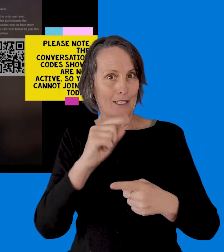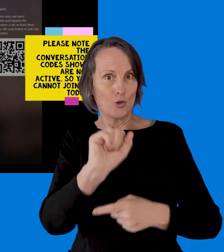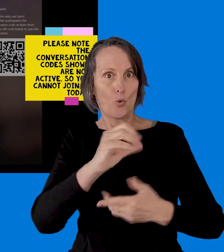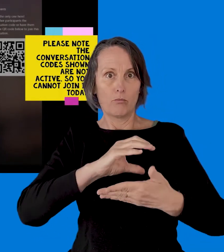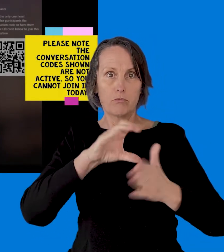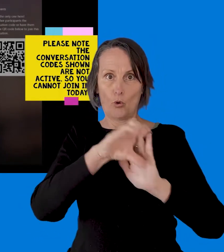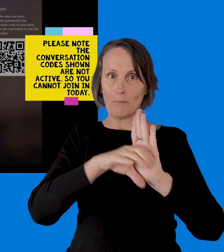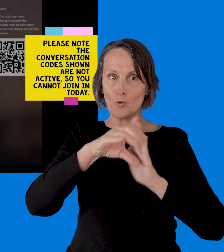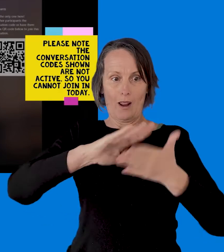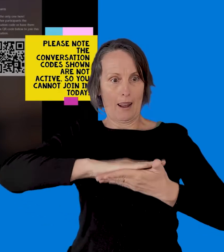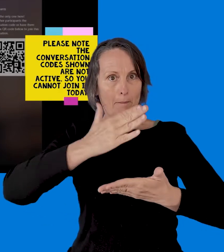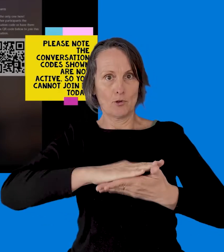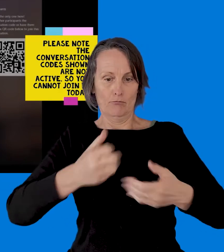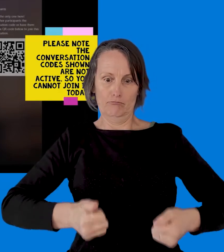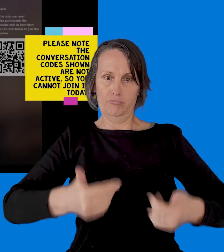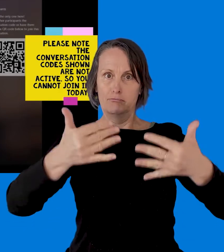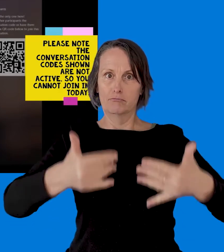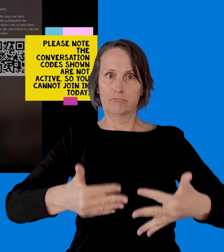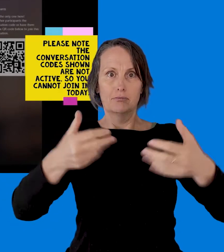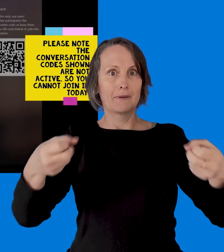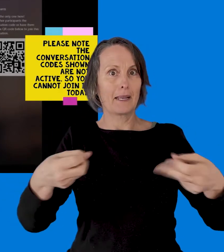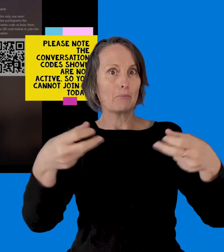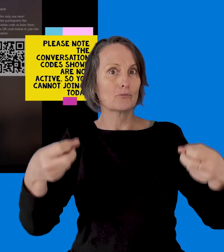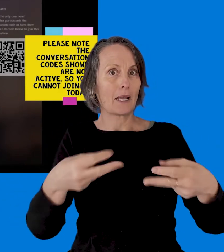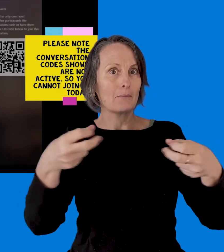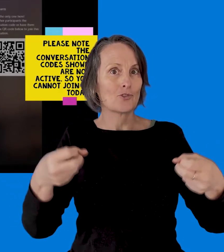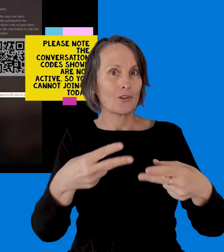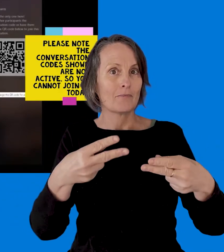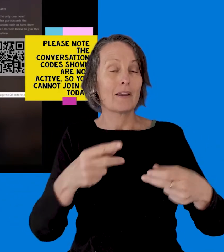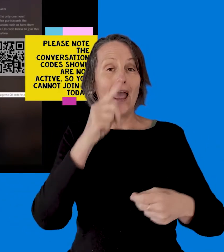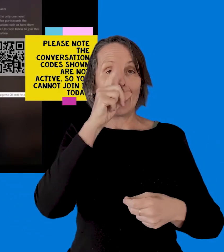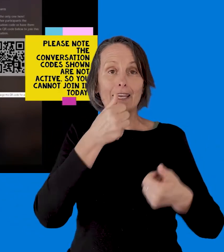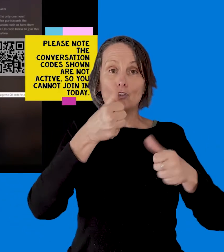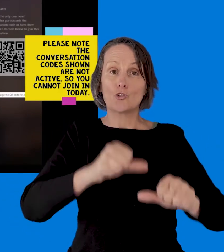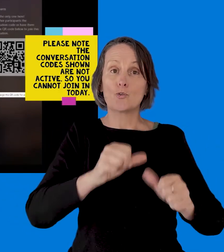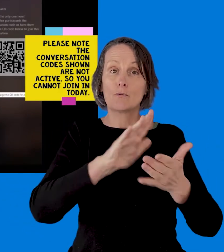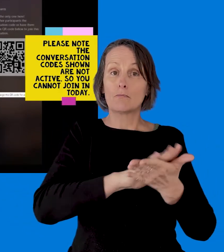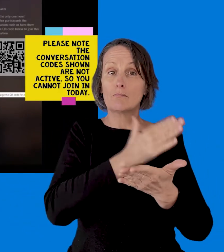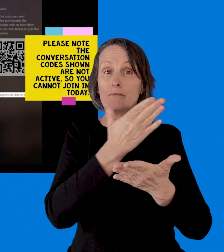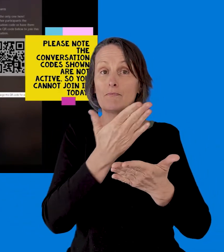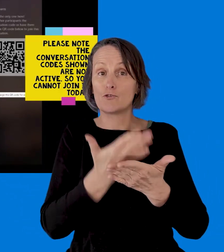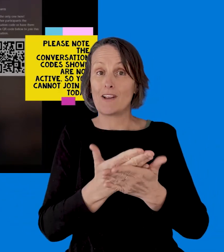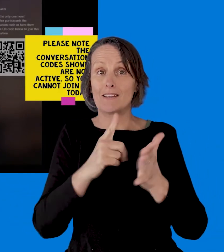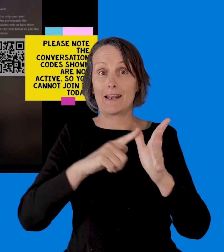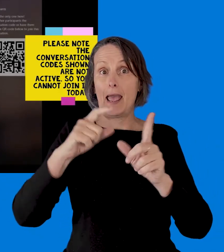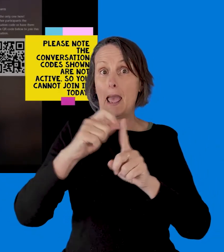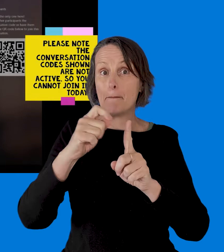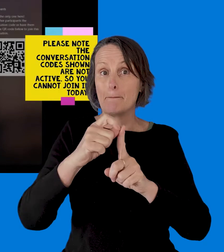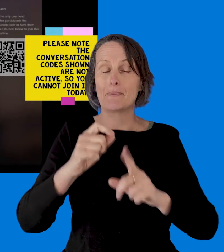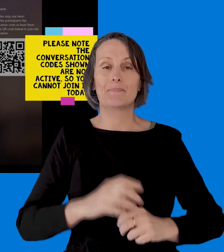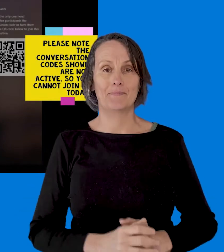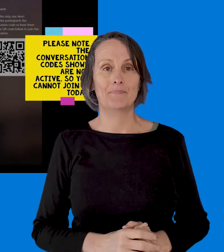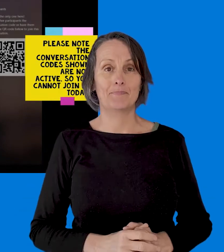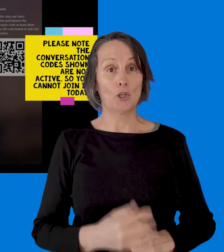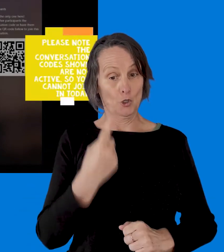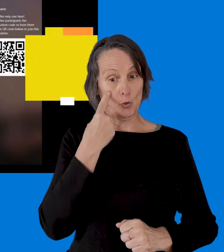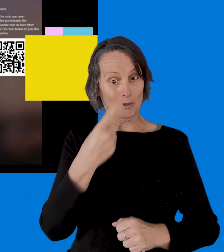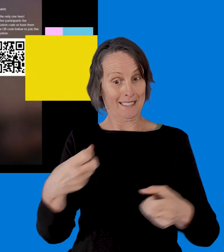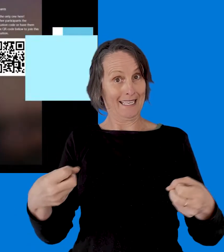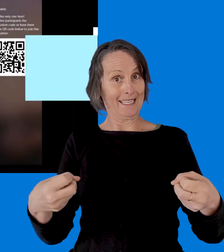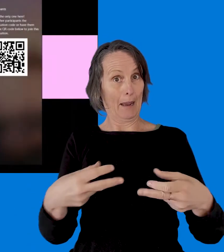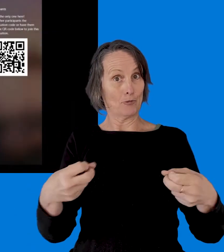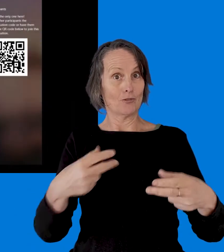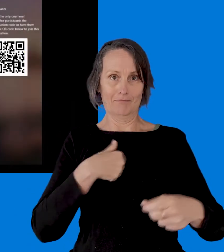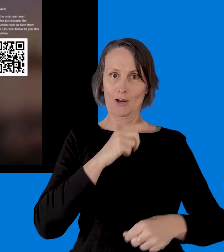captions on your local device. You can also scan this using the Microsoft Translator app. What will happen is you'll